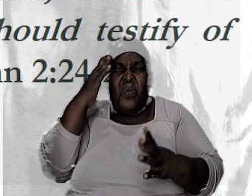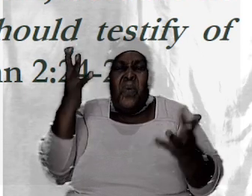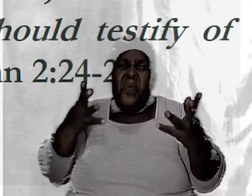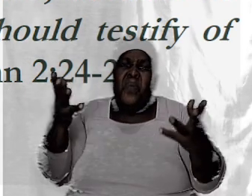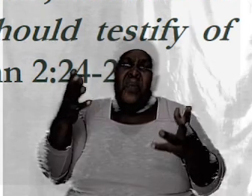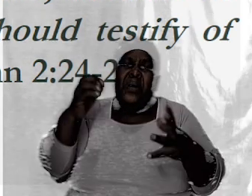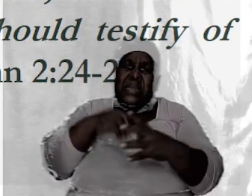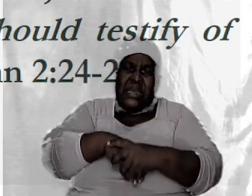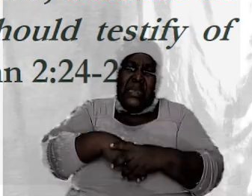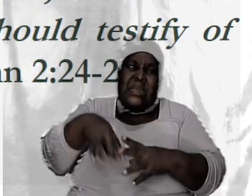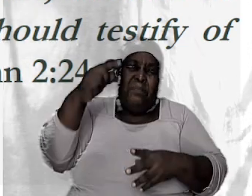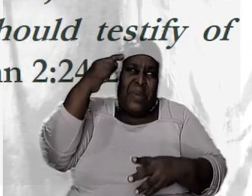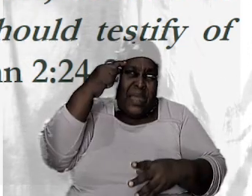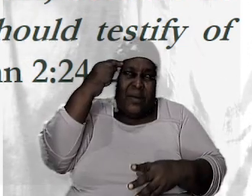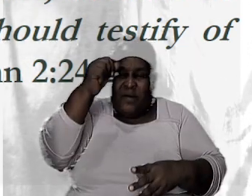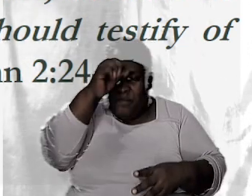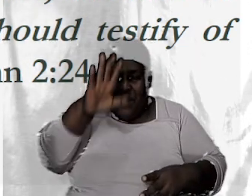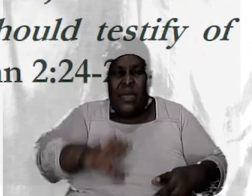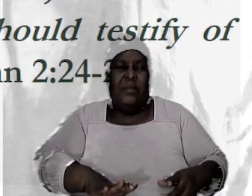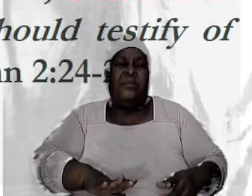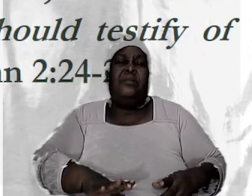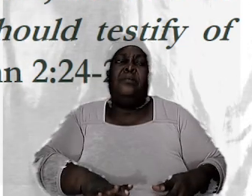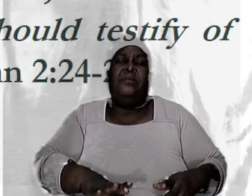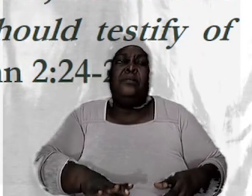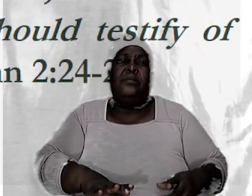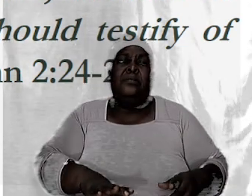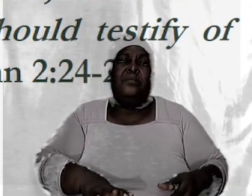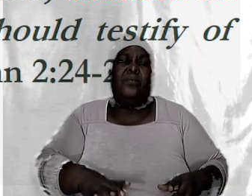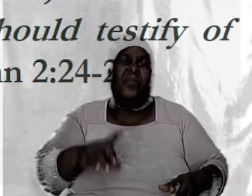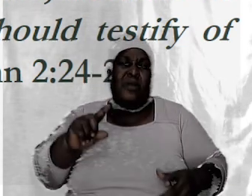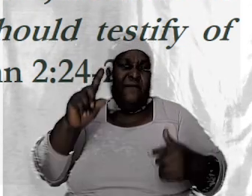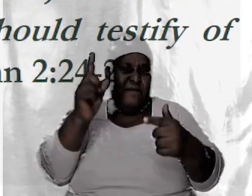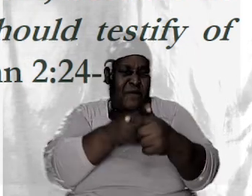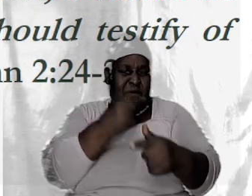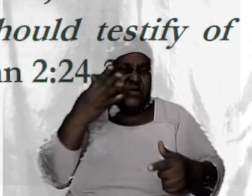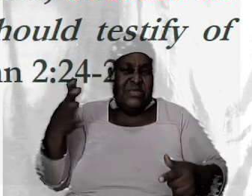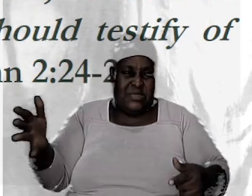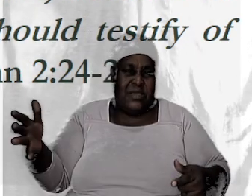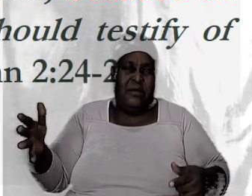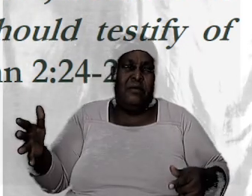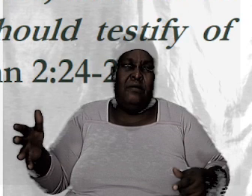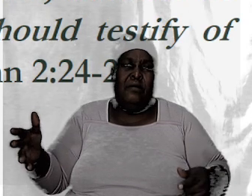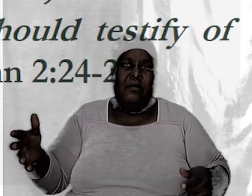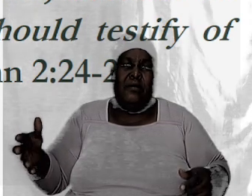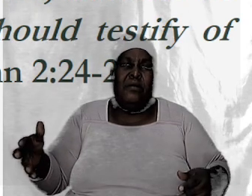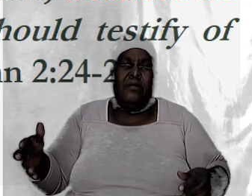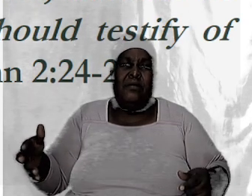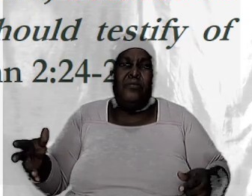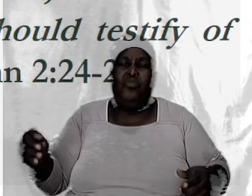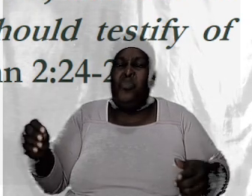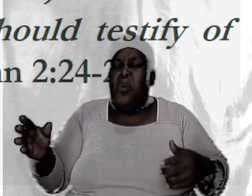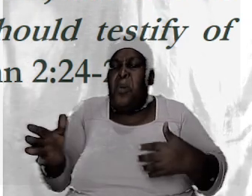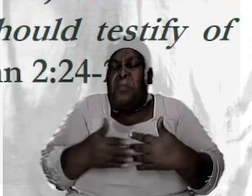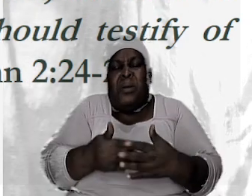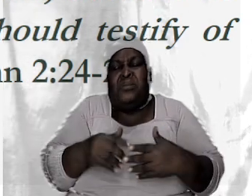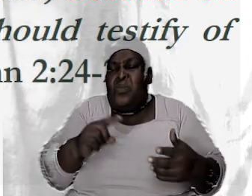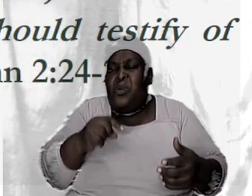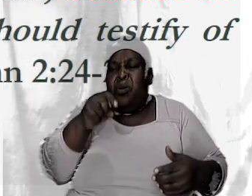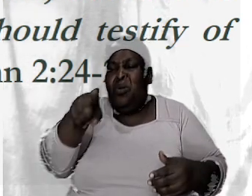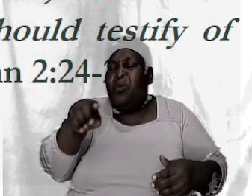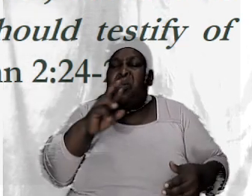man. So Jesus, one of the first things we must realize, brethren, is that it doesn't matter where you are.